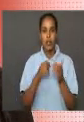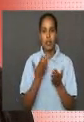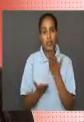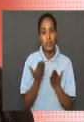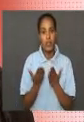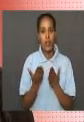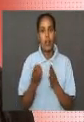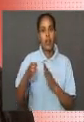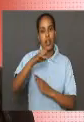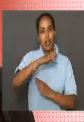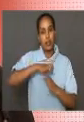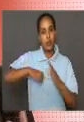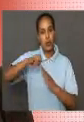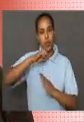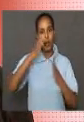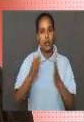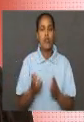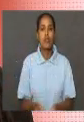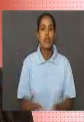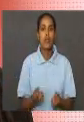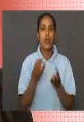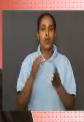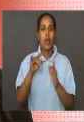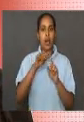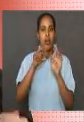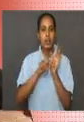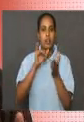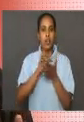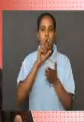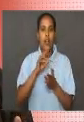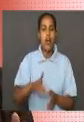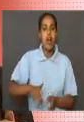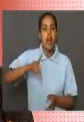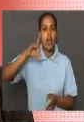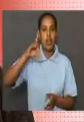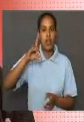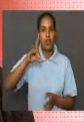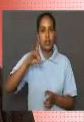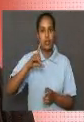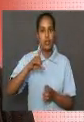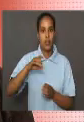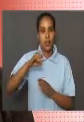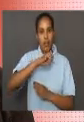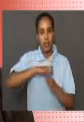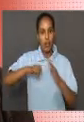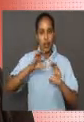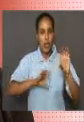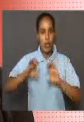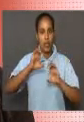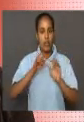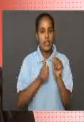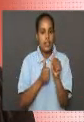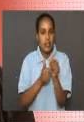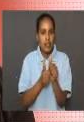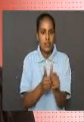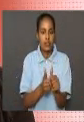an electrolyte has more ions that are higher on the electrochemical